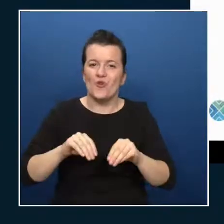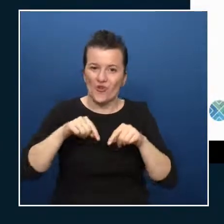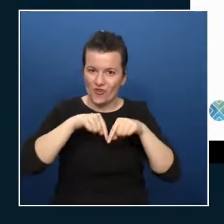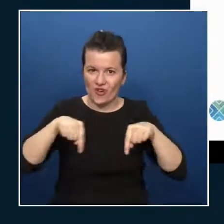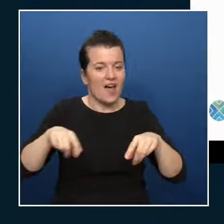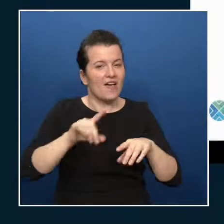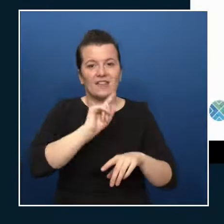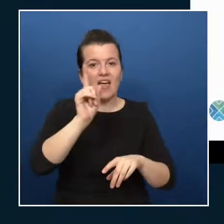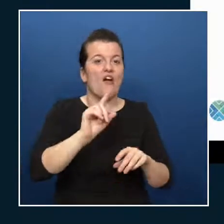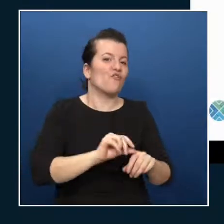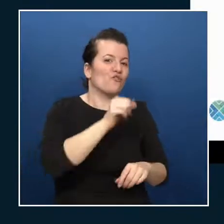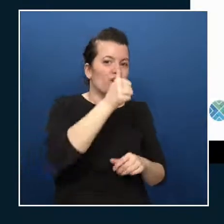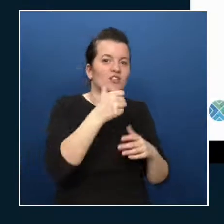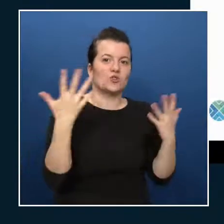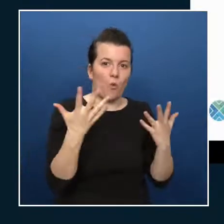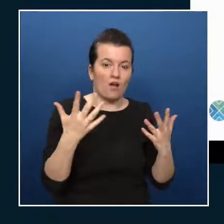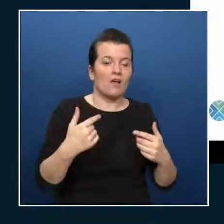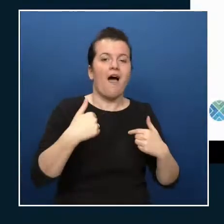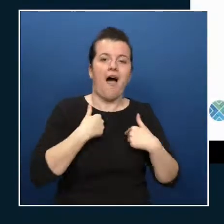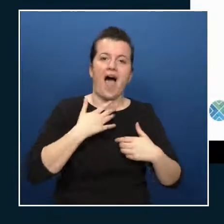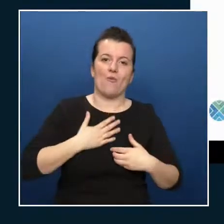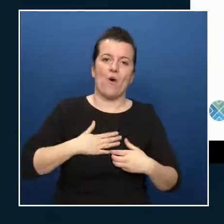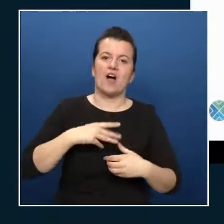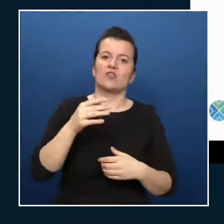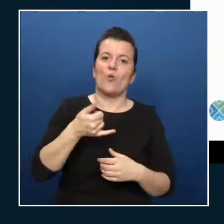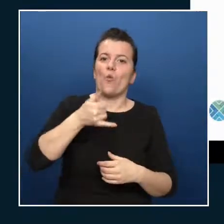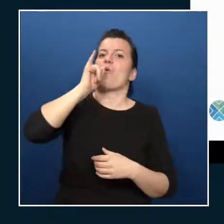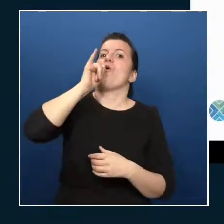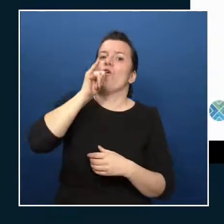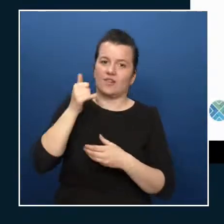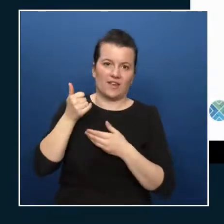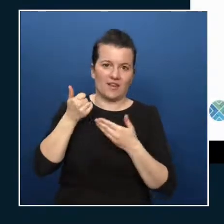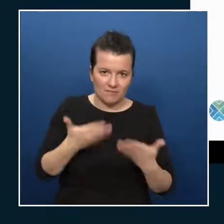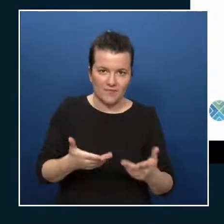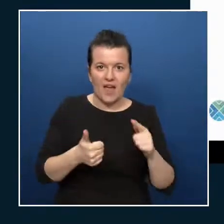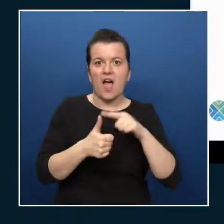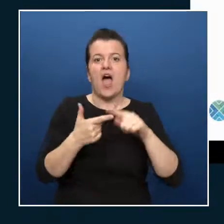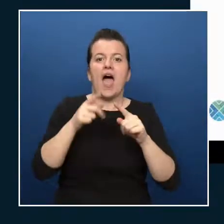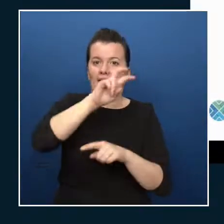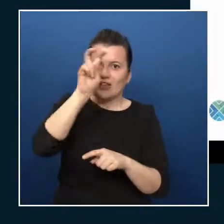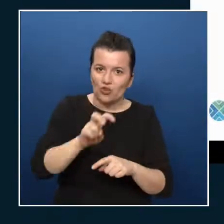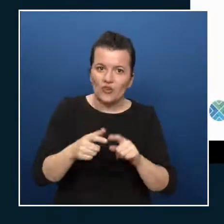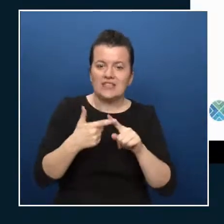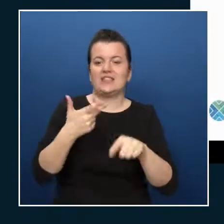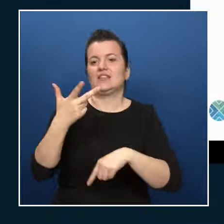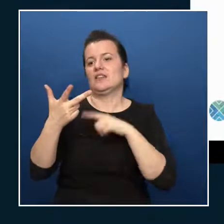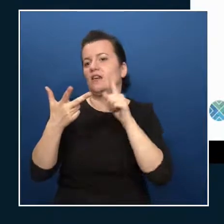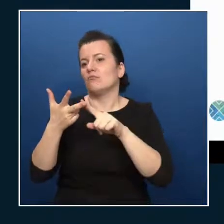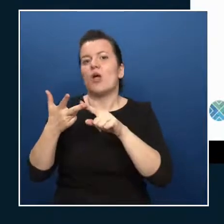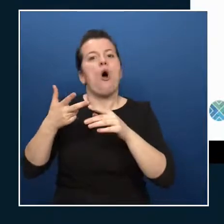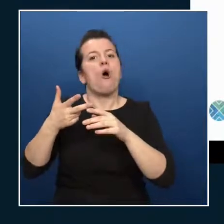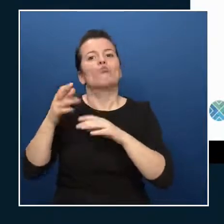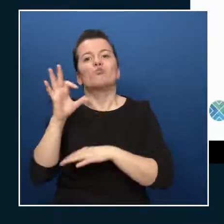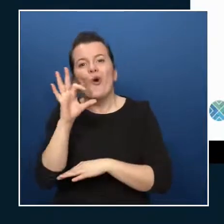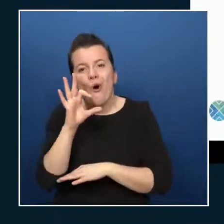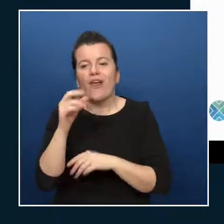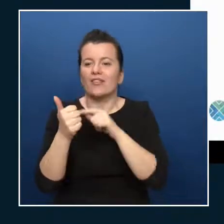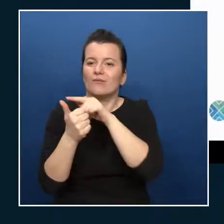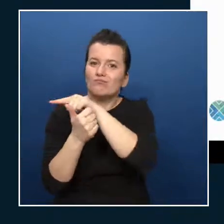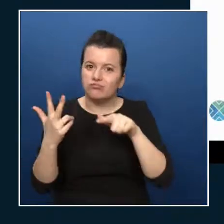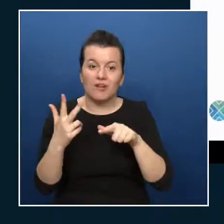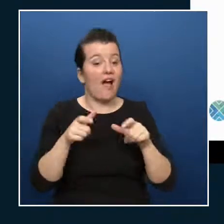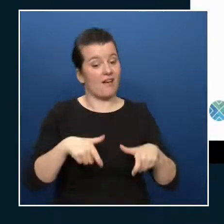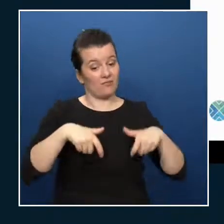and sewage facilities should be available, right? Otherwise, people don't have power, don't have water, etc.